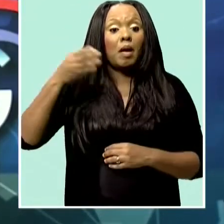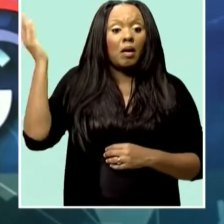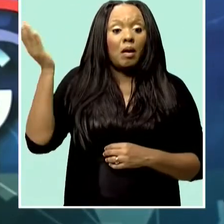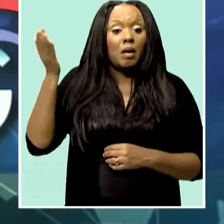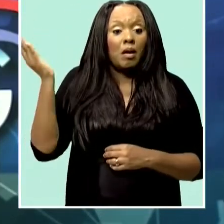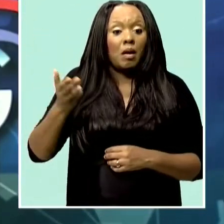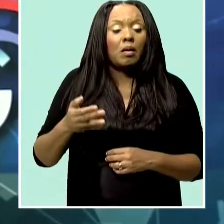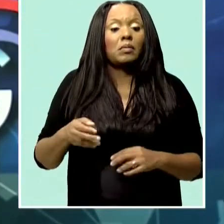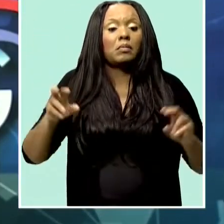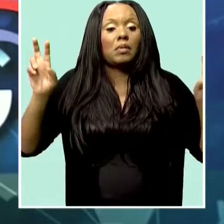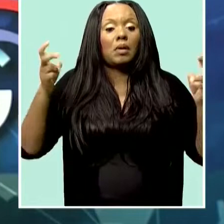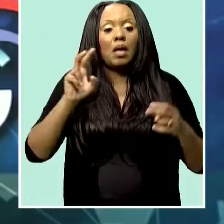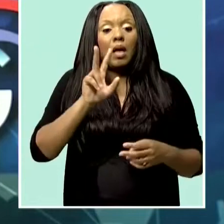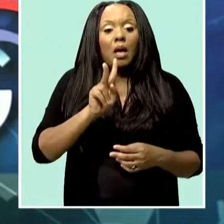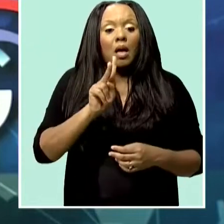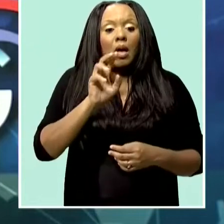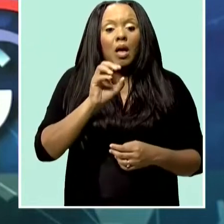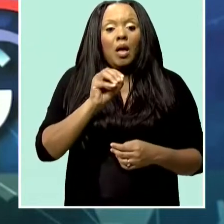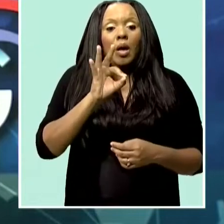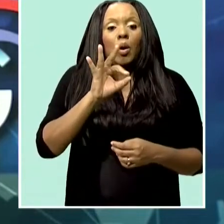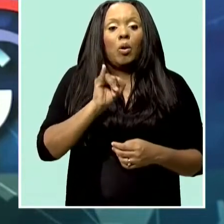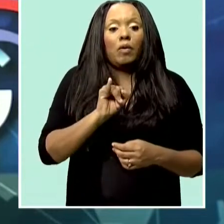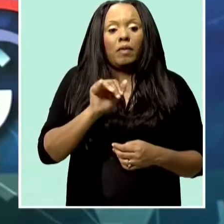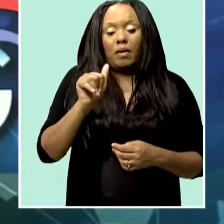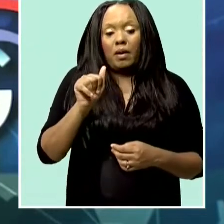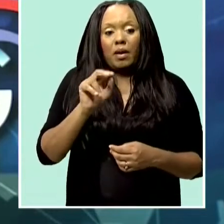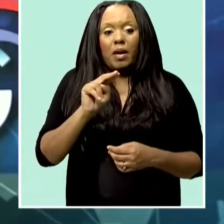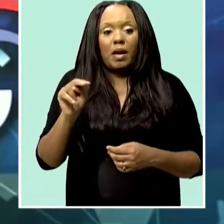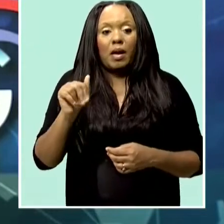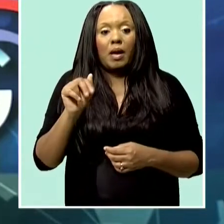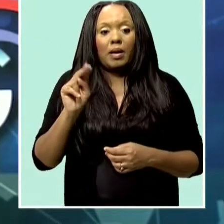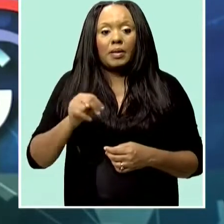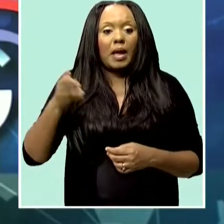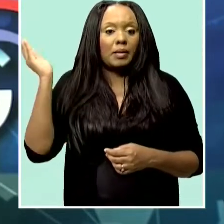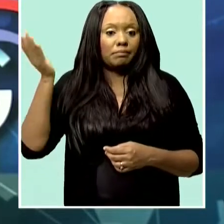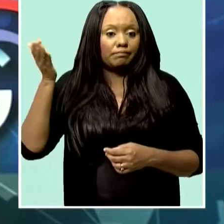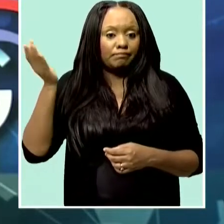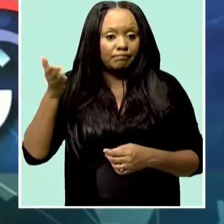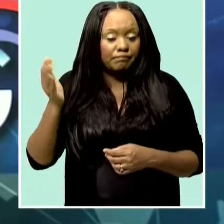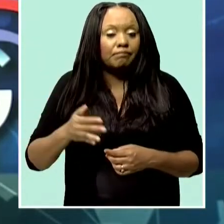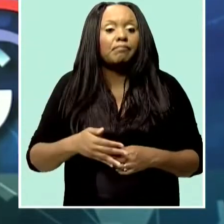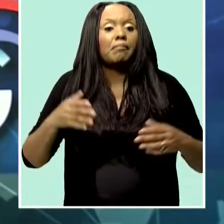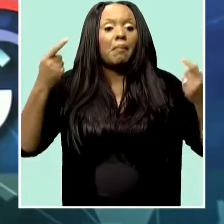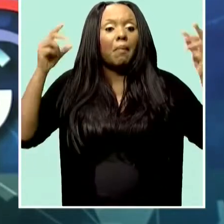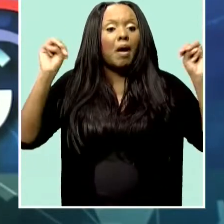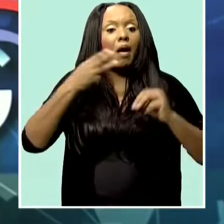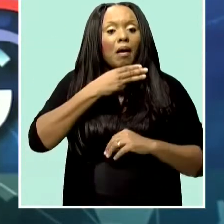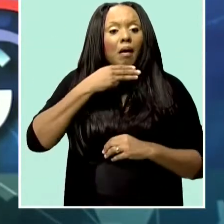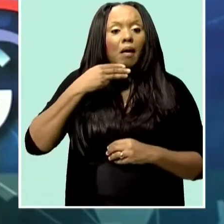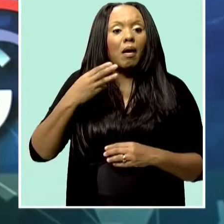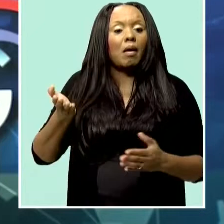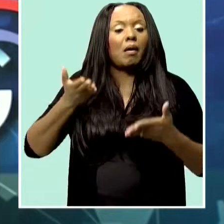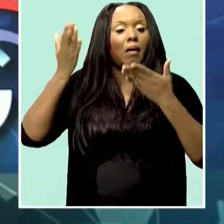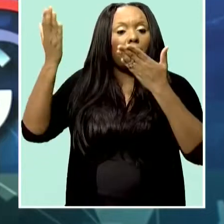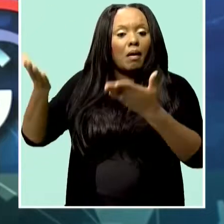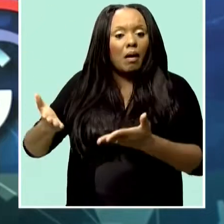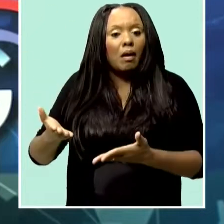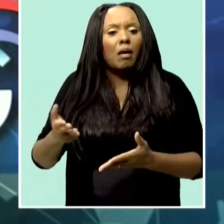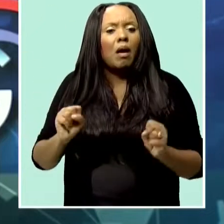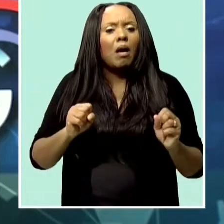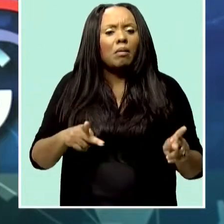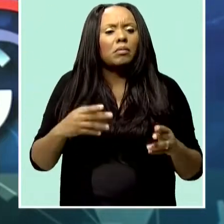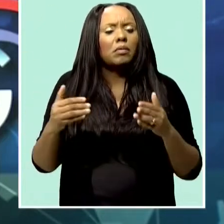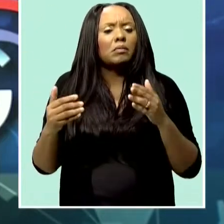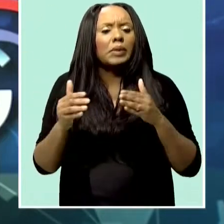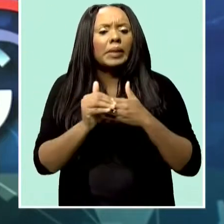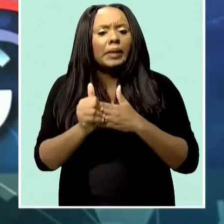inaugural Kofi Annan Memorial Lecture Series. Prime Minister Motley addressed the series, which provides an opportunity for leaders to set out new ideas and